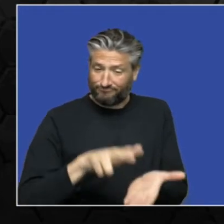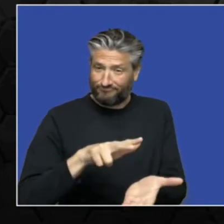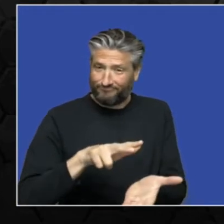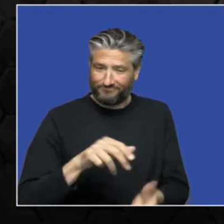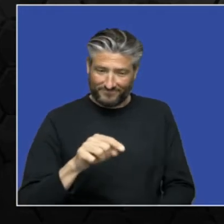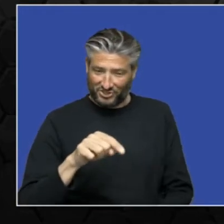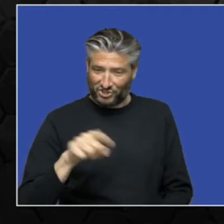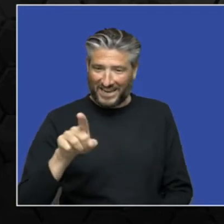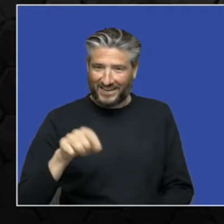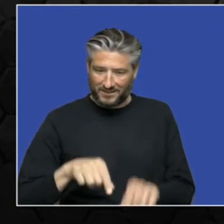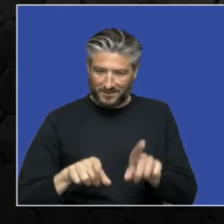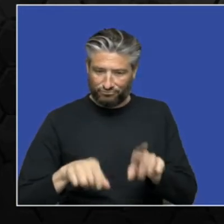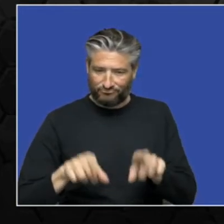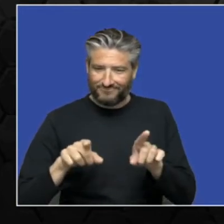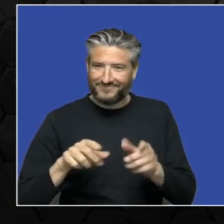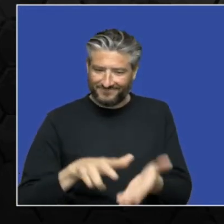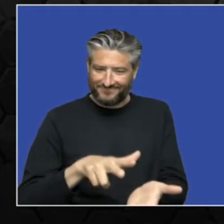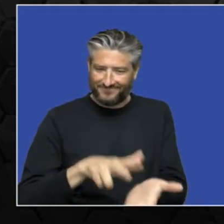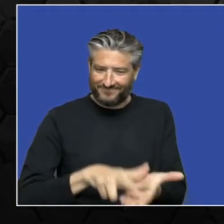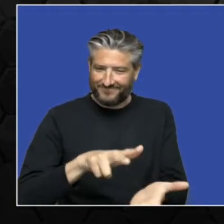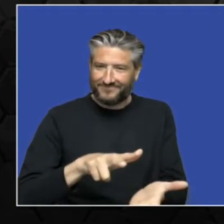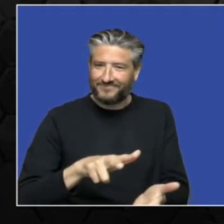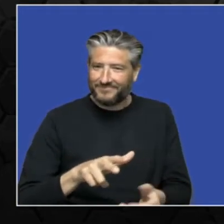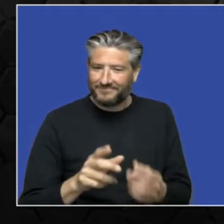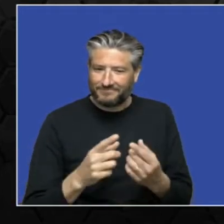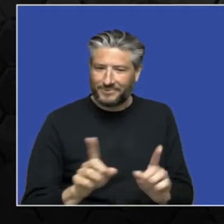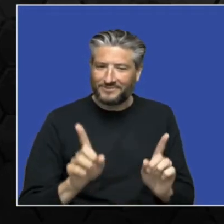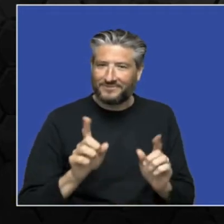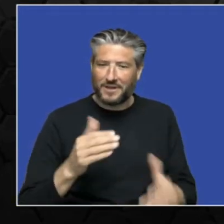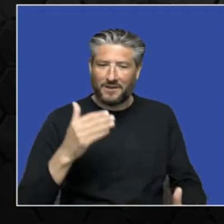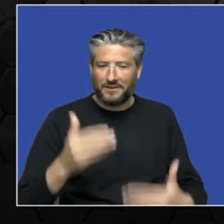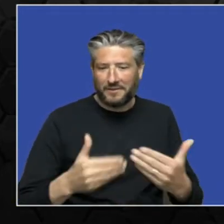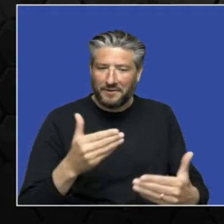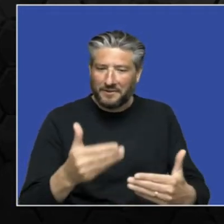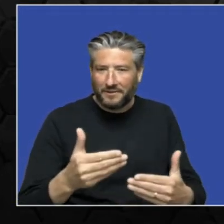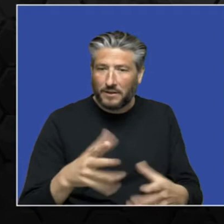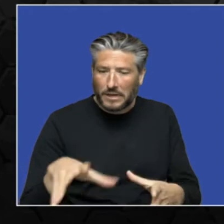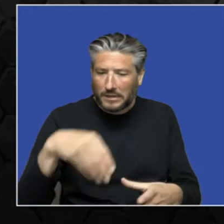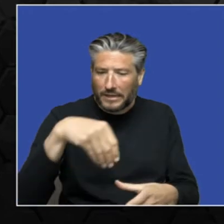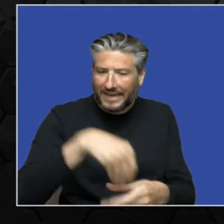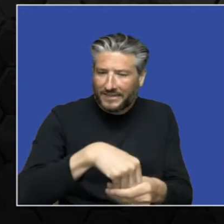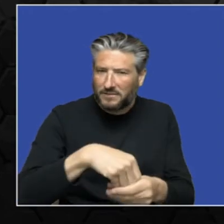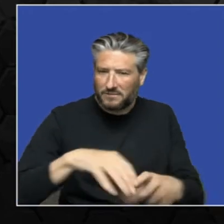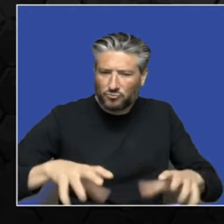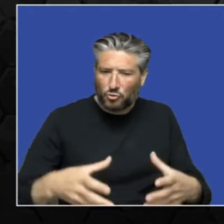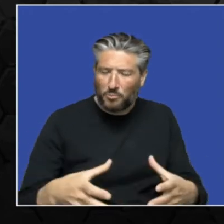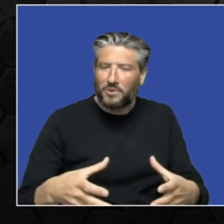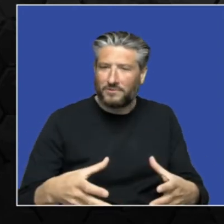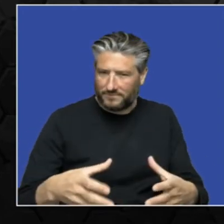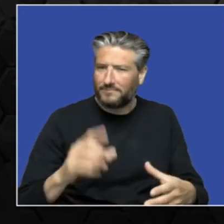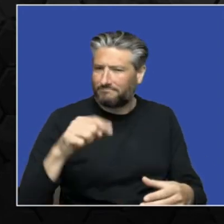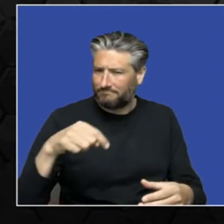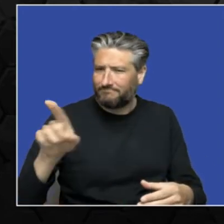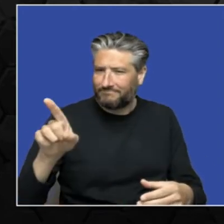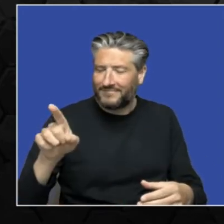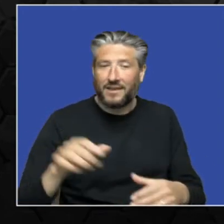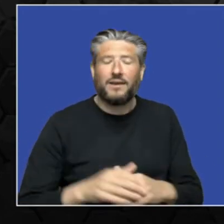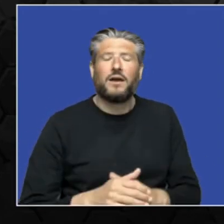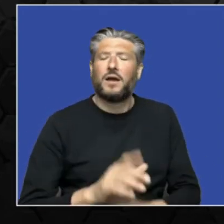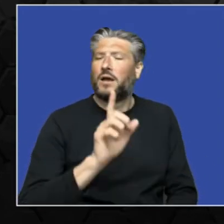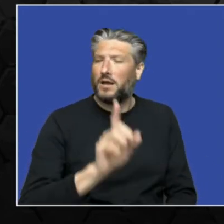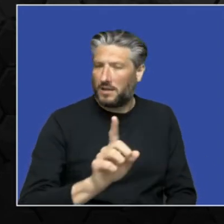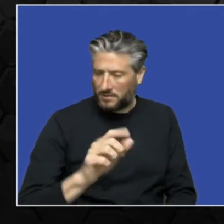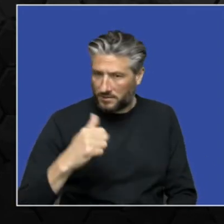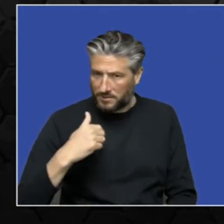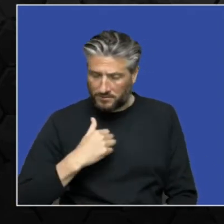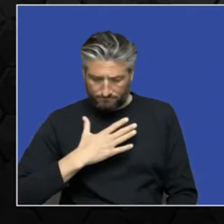the apple image and add it to our training set. That is great. However, in our kitchen, we often have